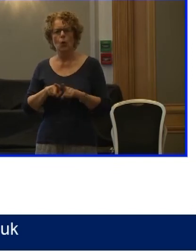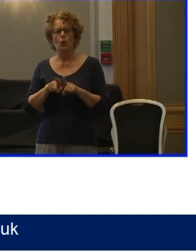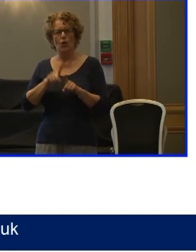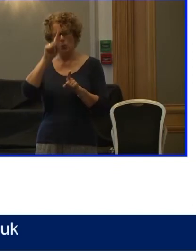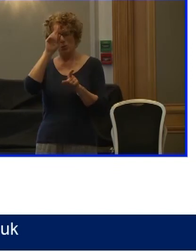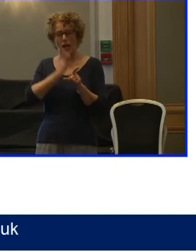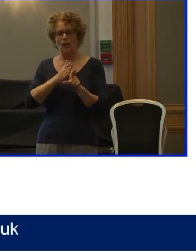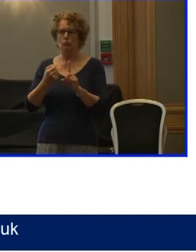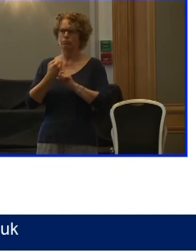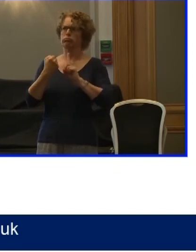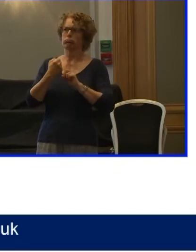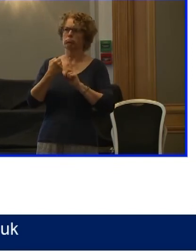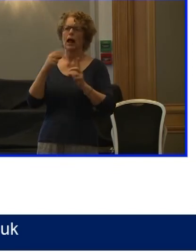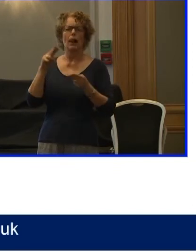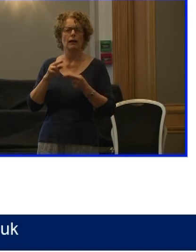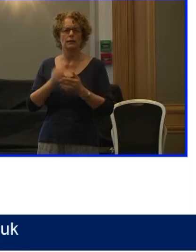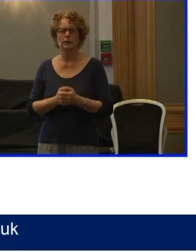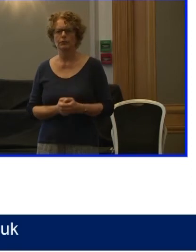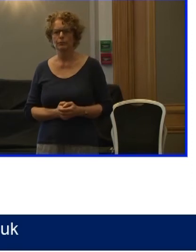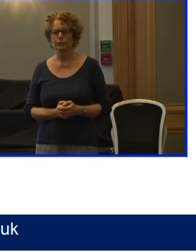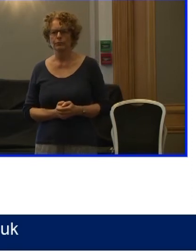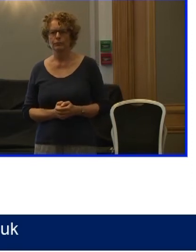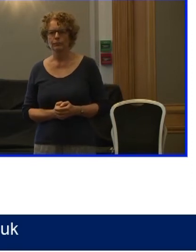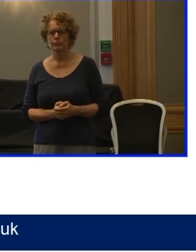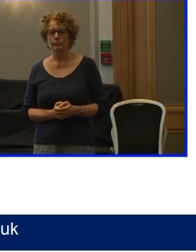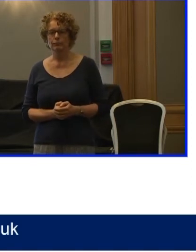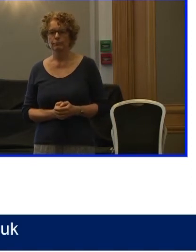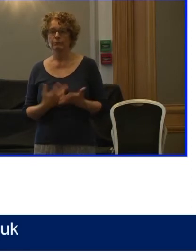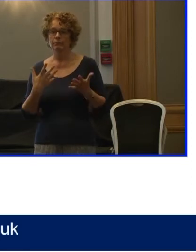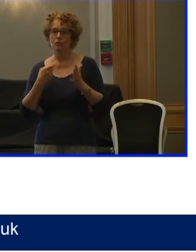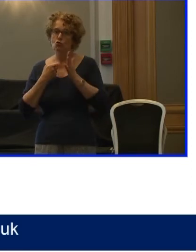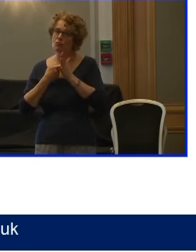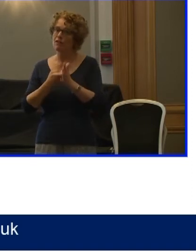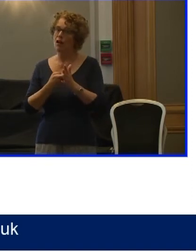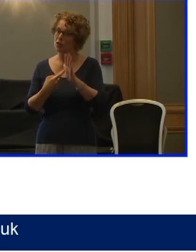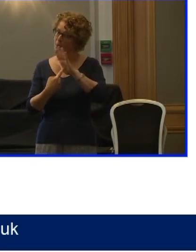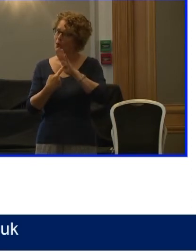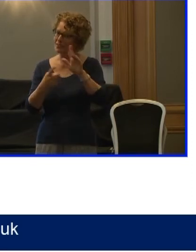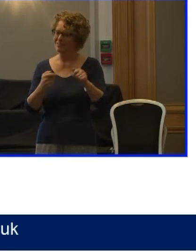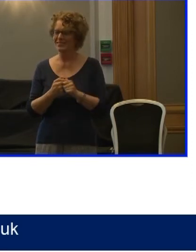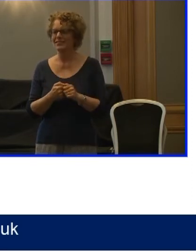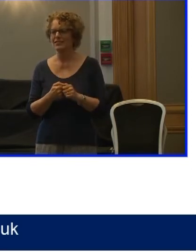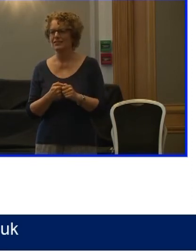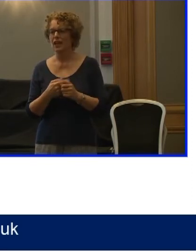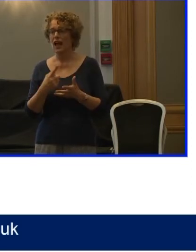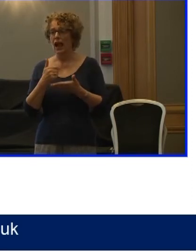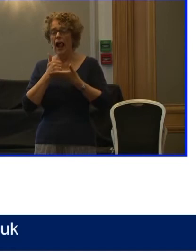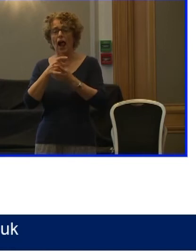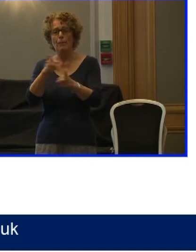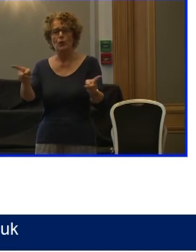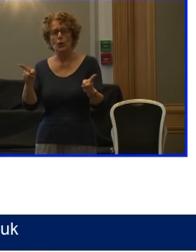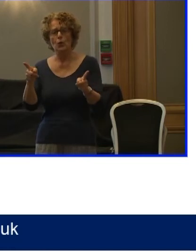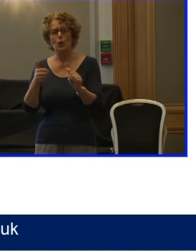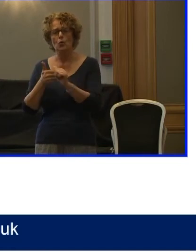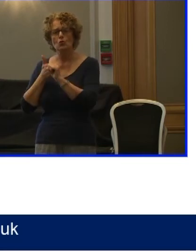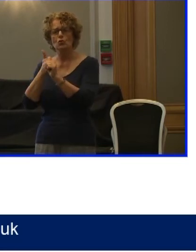impacts. And as I've said, here we go, I'm going to say the same words again, referrals are key. We can help you support the inherited